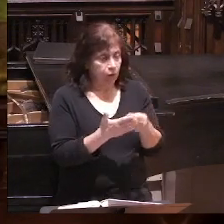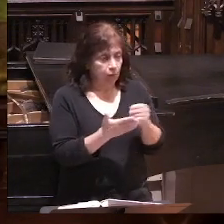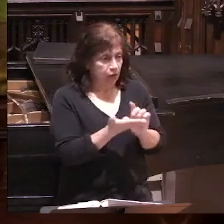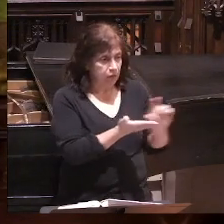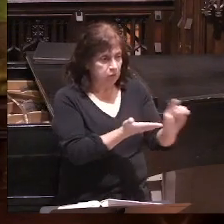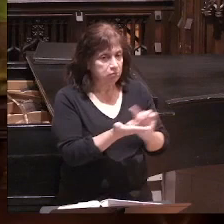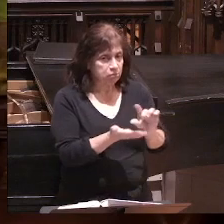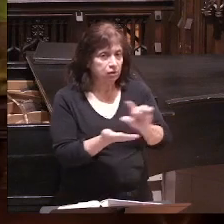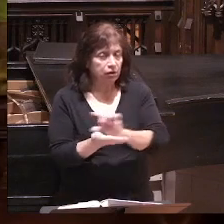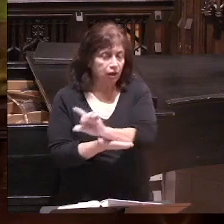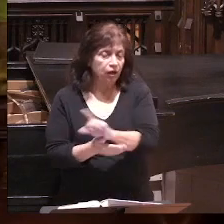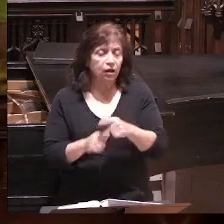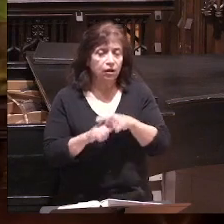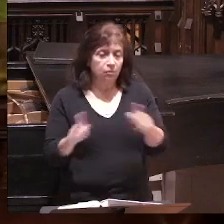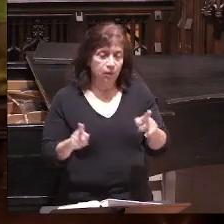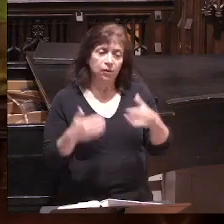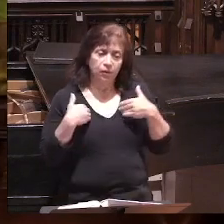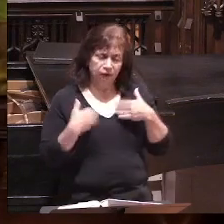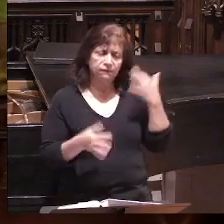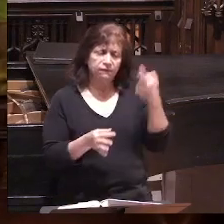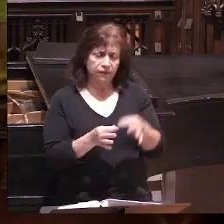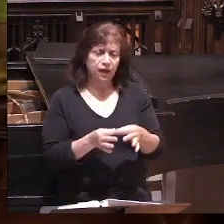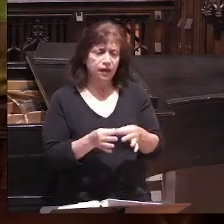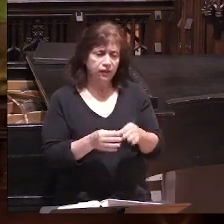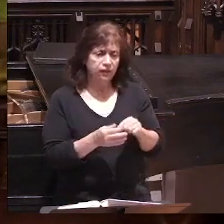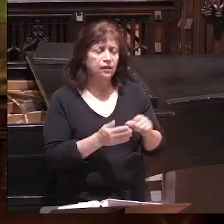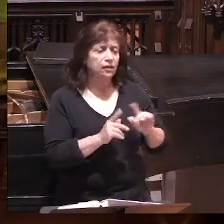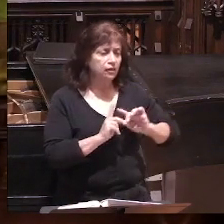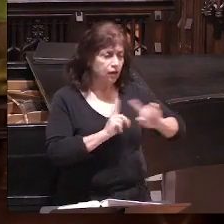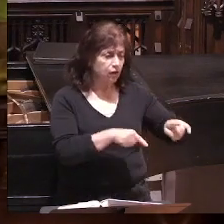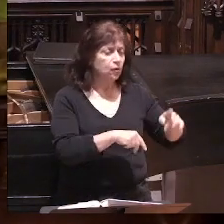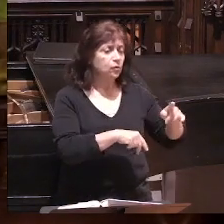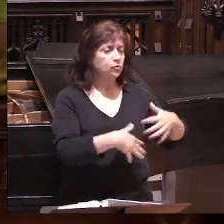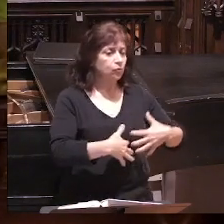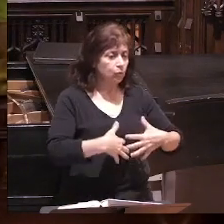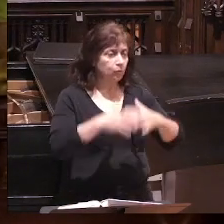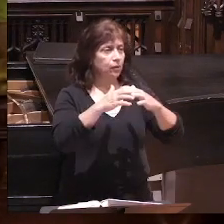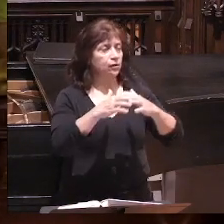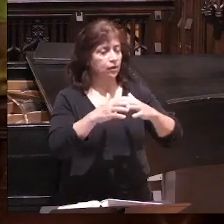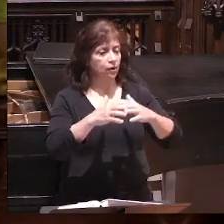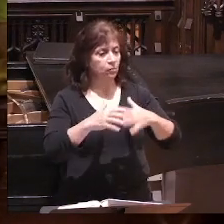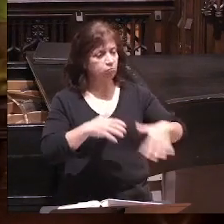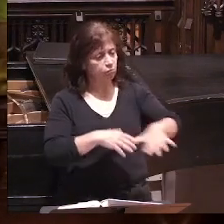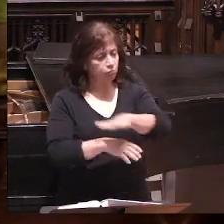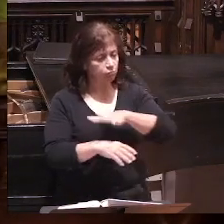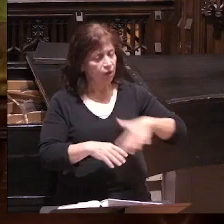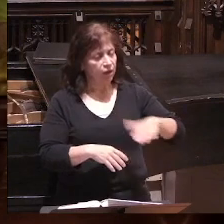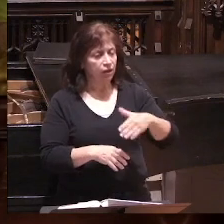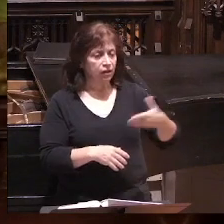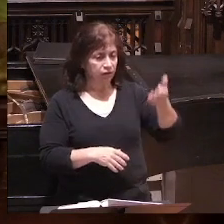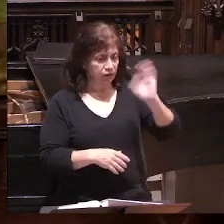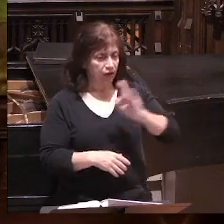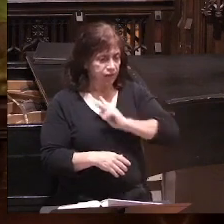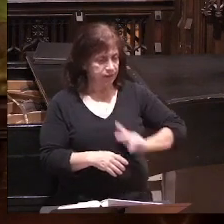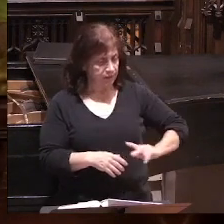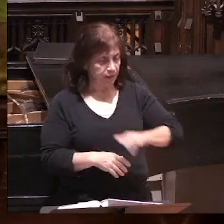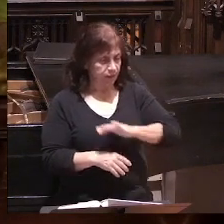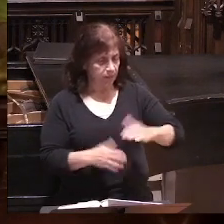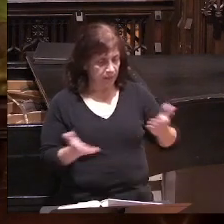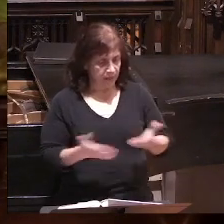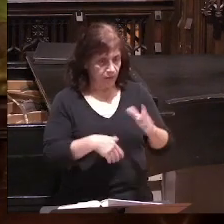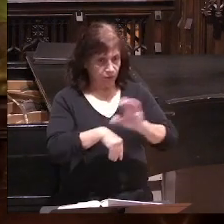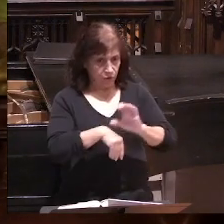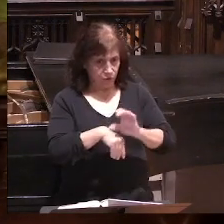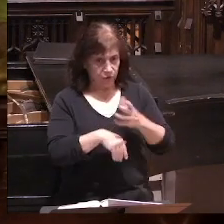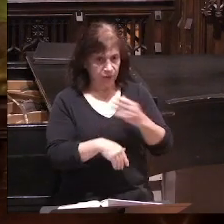goes, but we have faith that it goes to the building up of God's kingdom here in our church